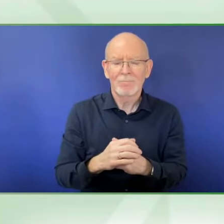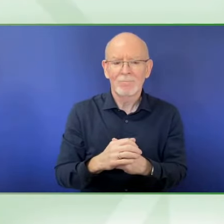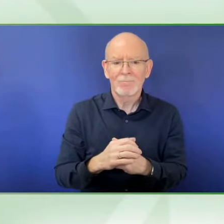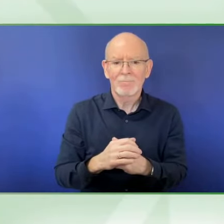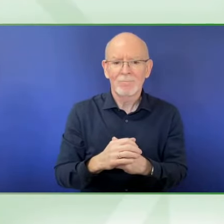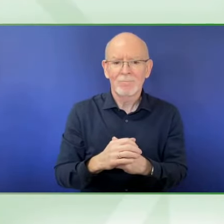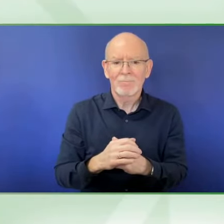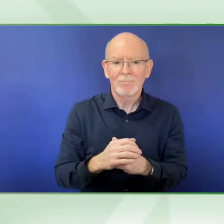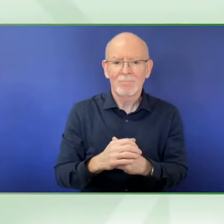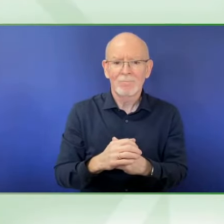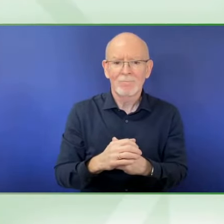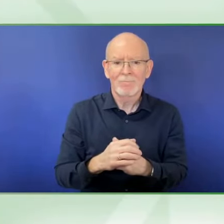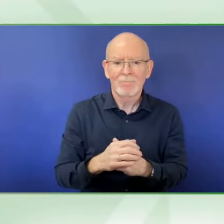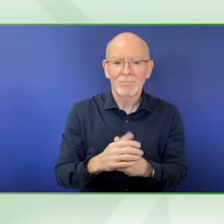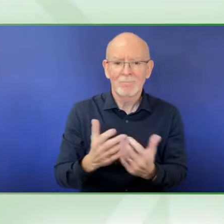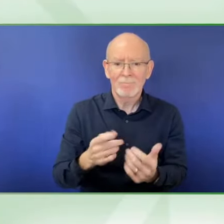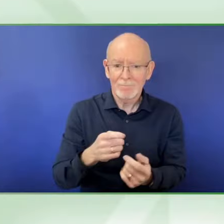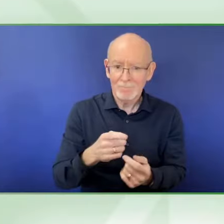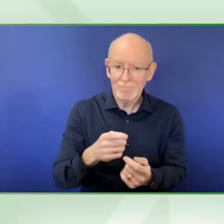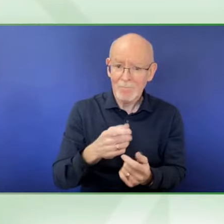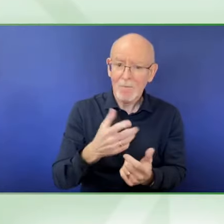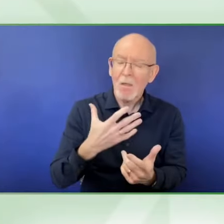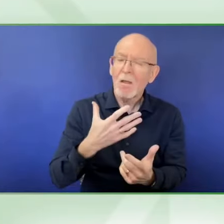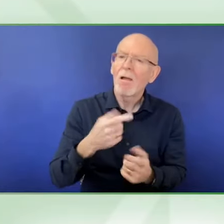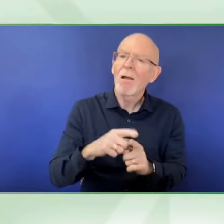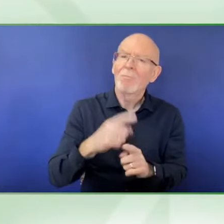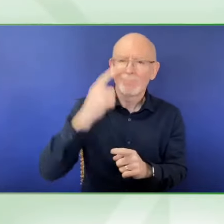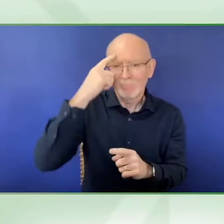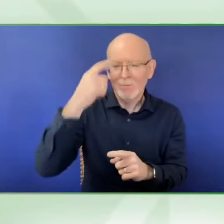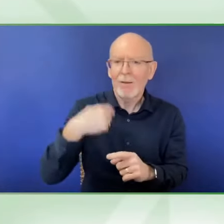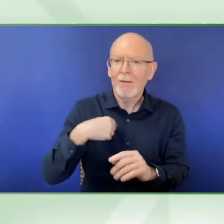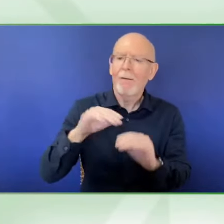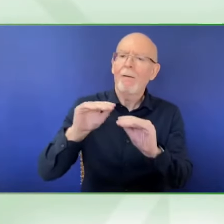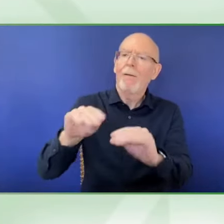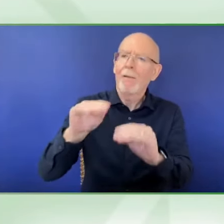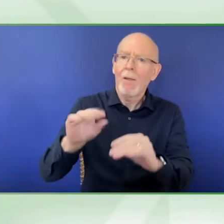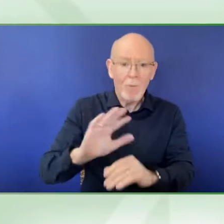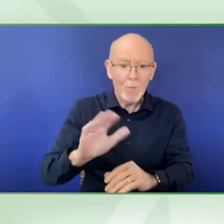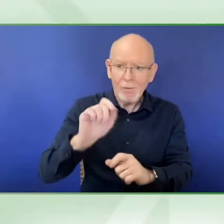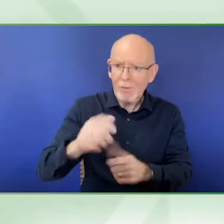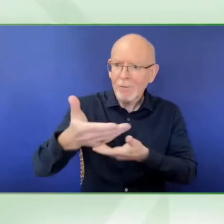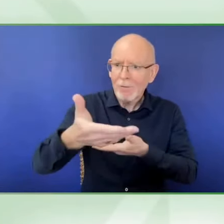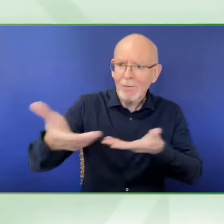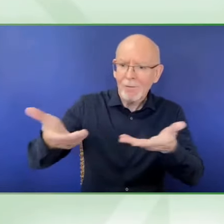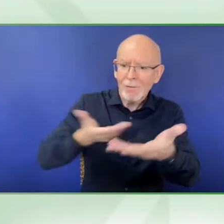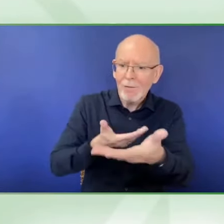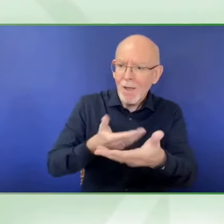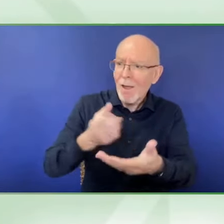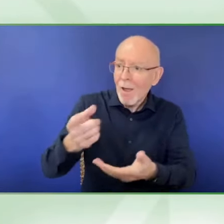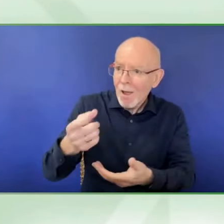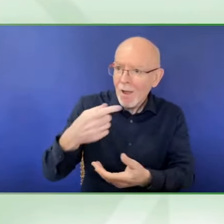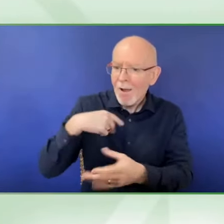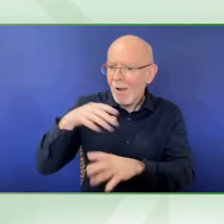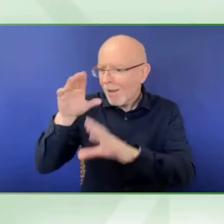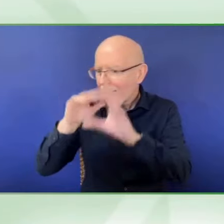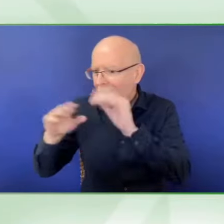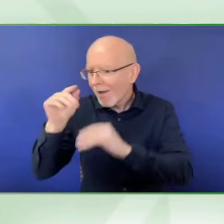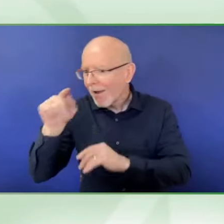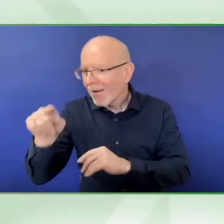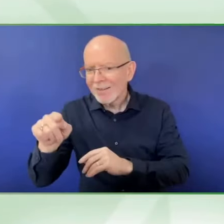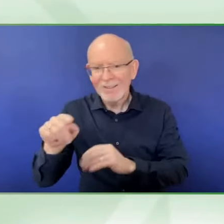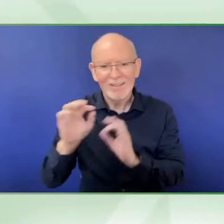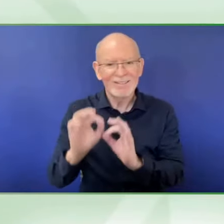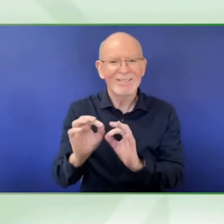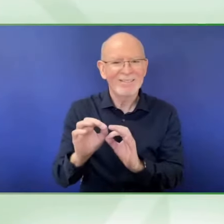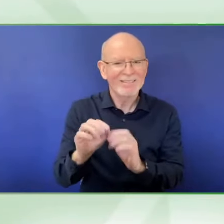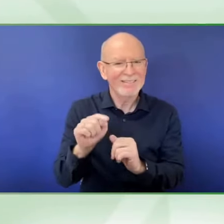It's in outreach, specifically in education, you need to learn from them. I need to learn a lot from teachers or from artists